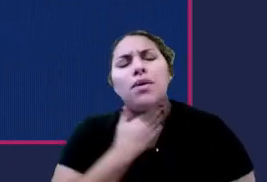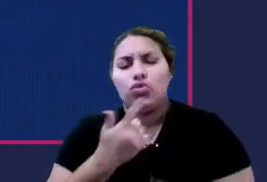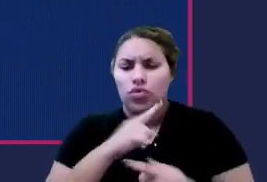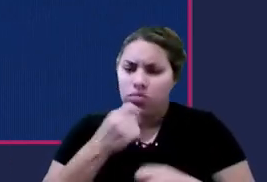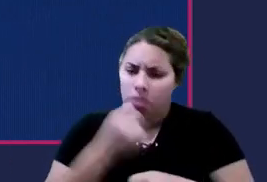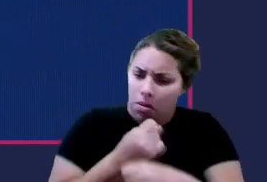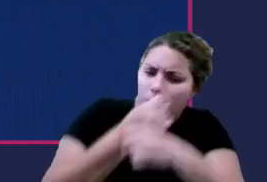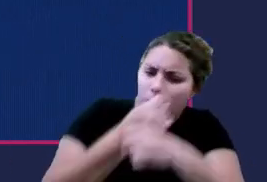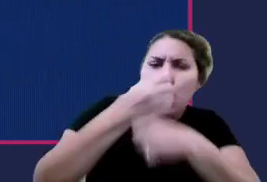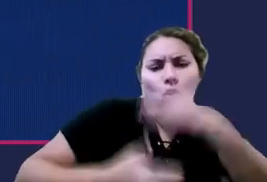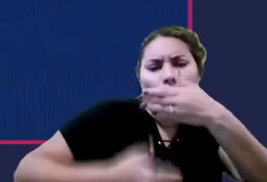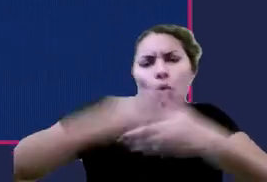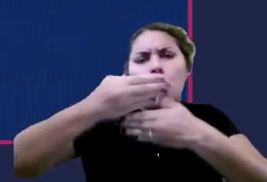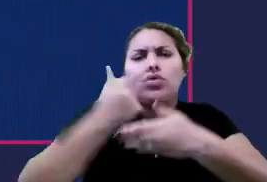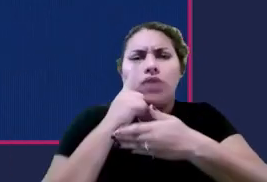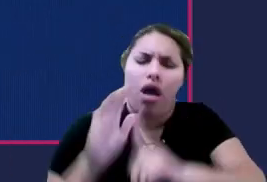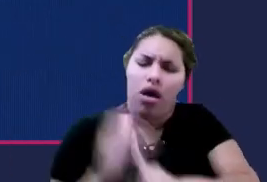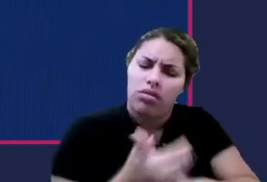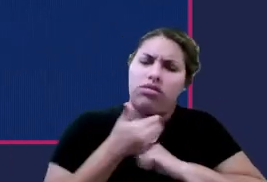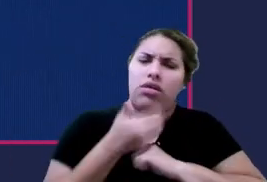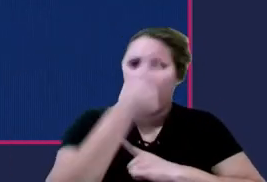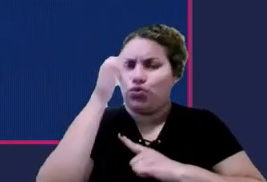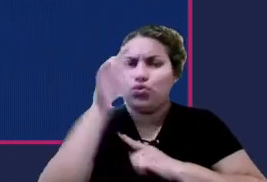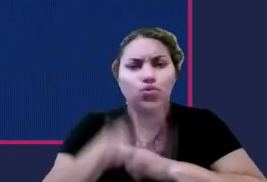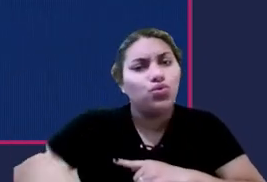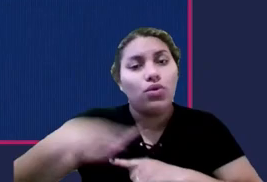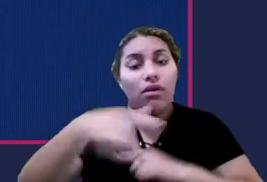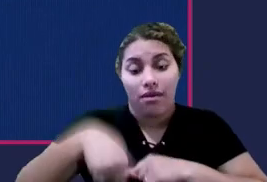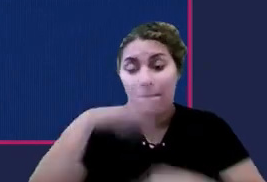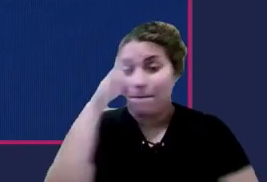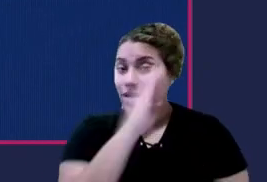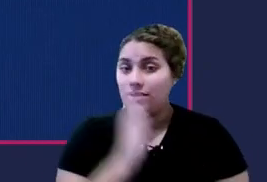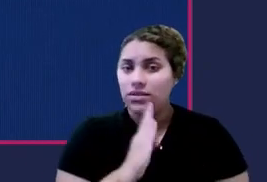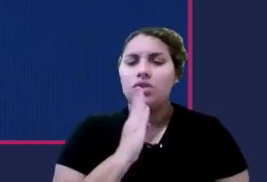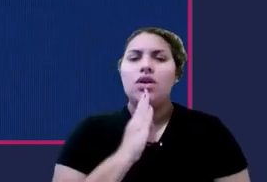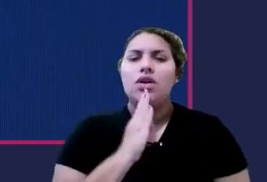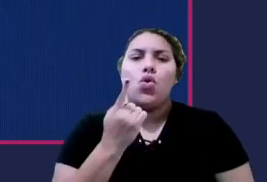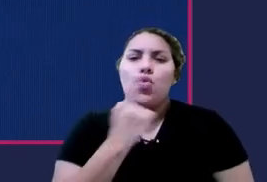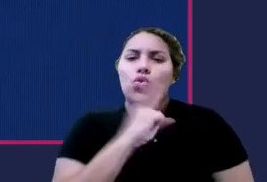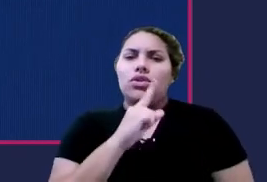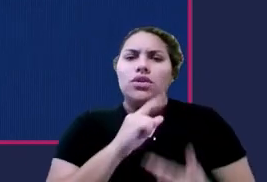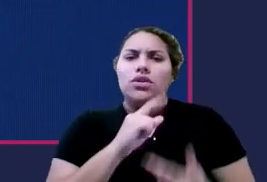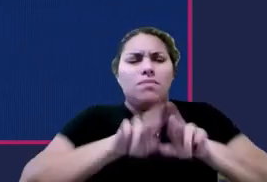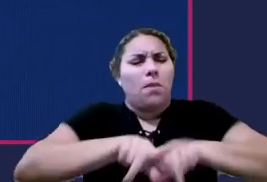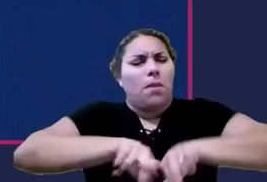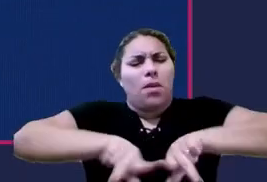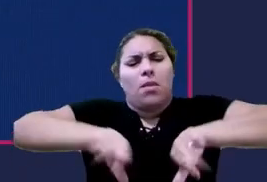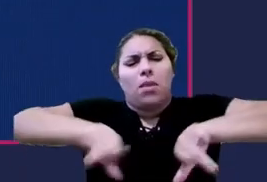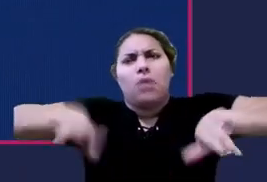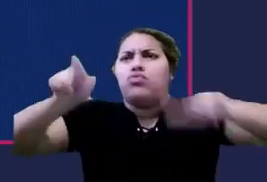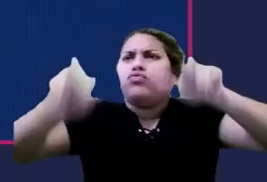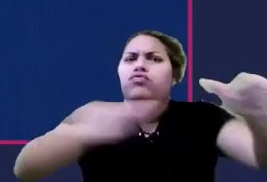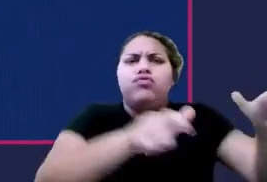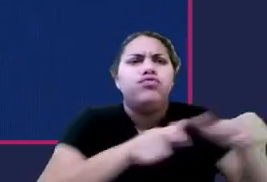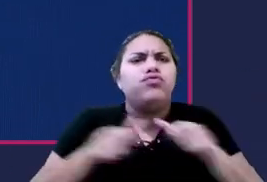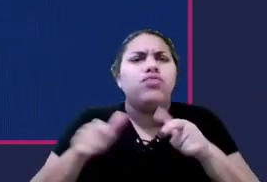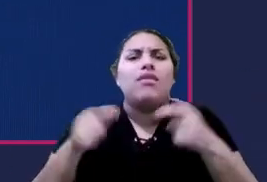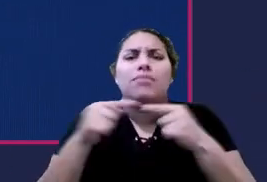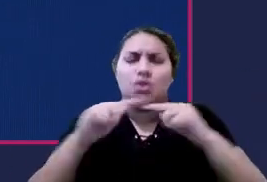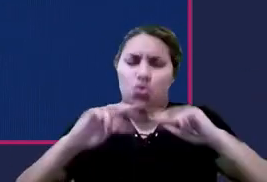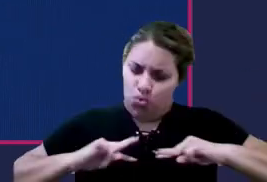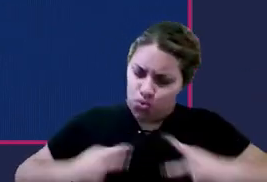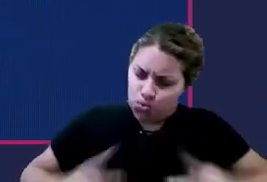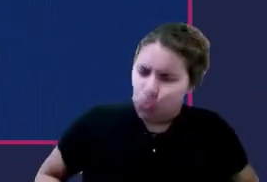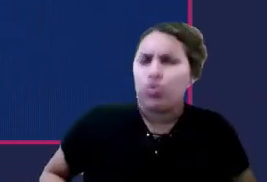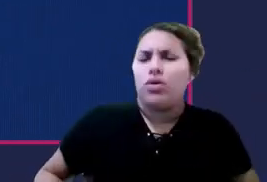us the right place for to have this sort of dialogue and to have a better humanize